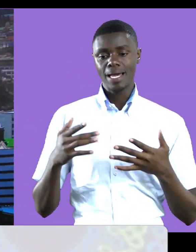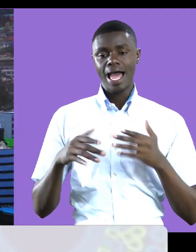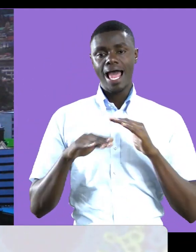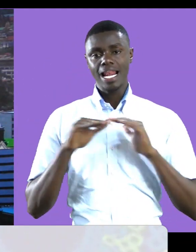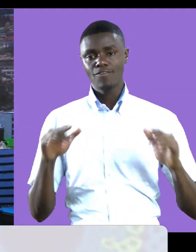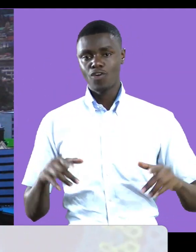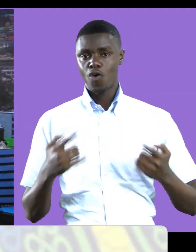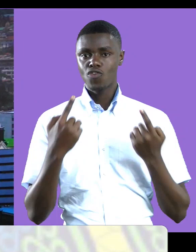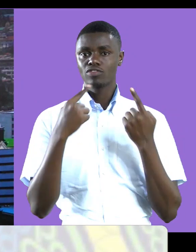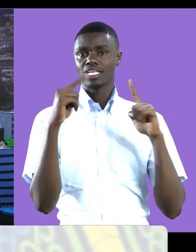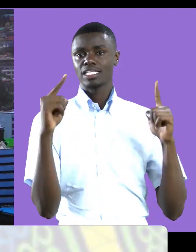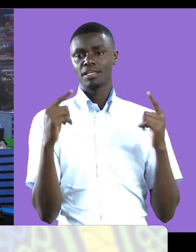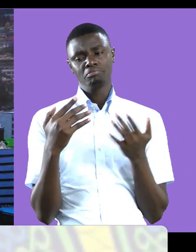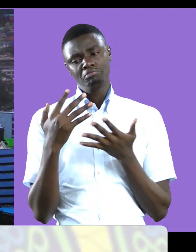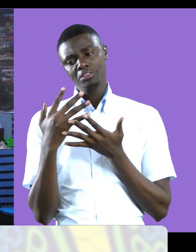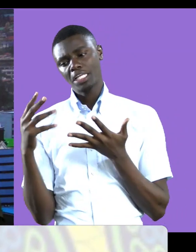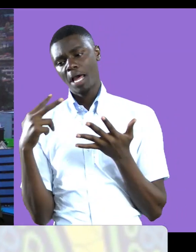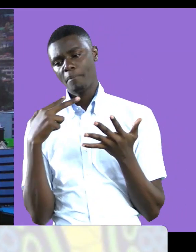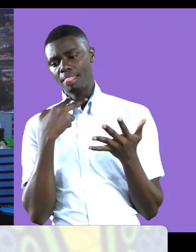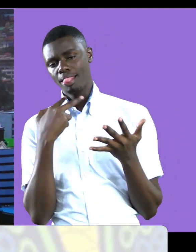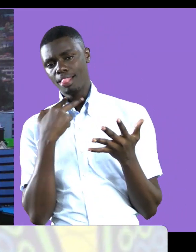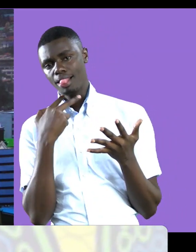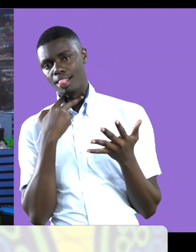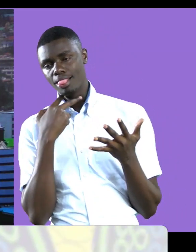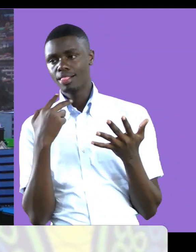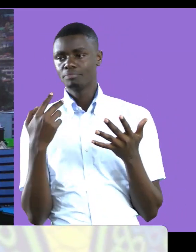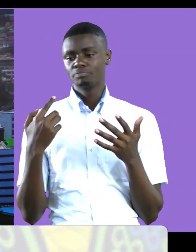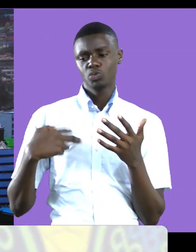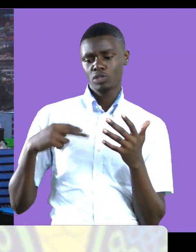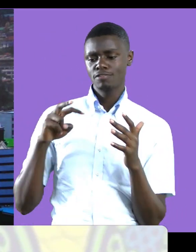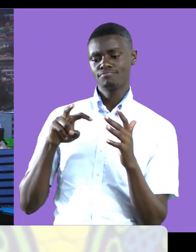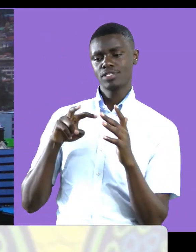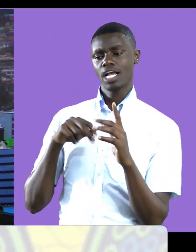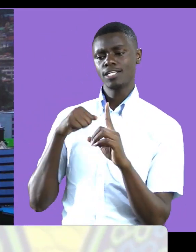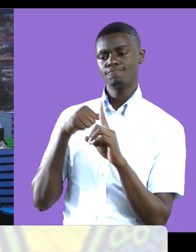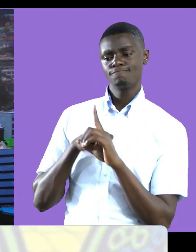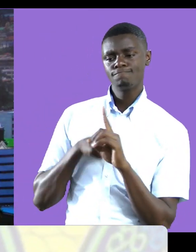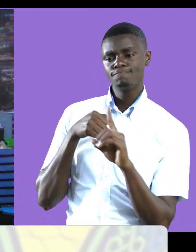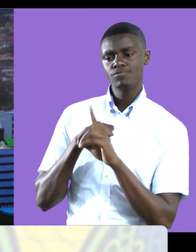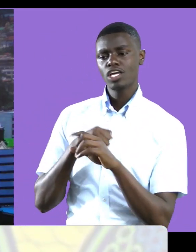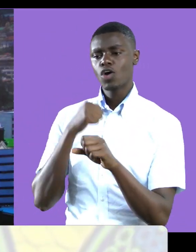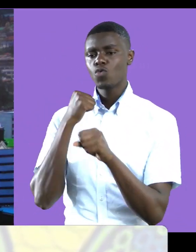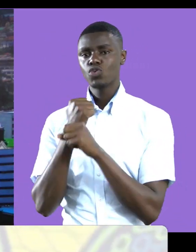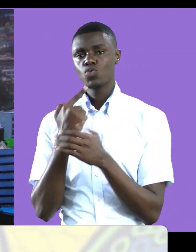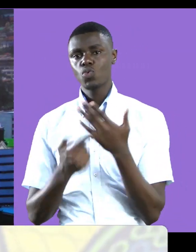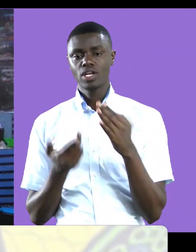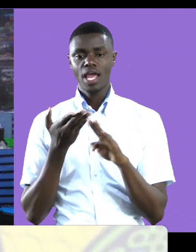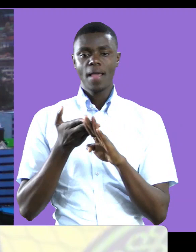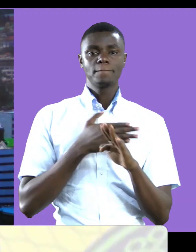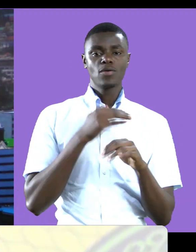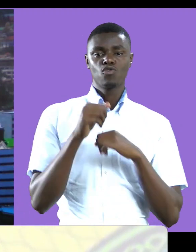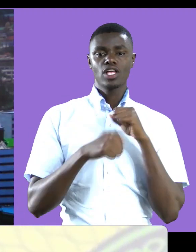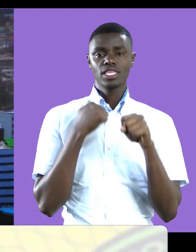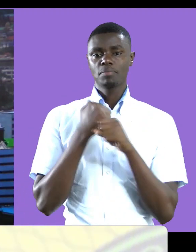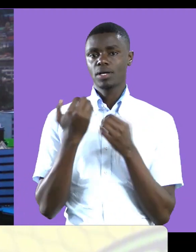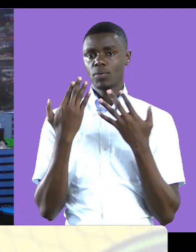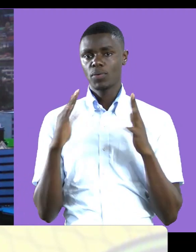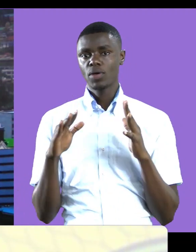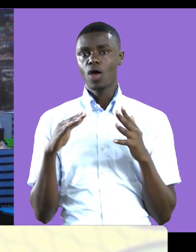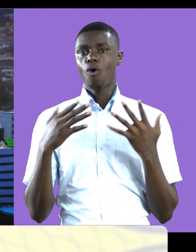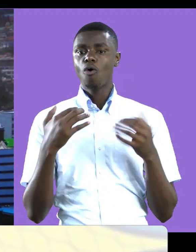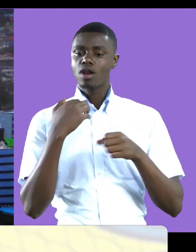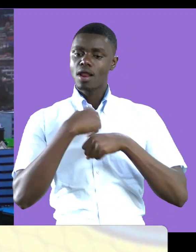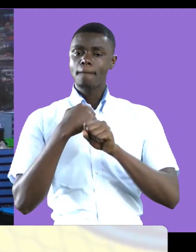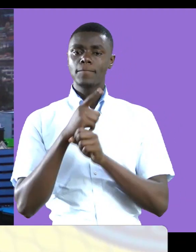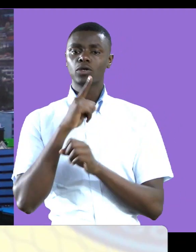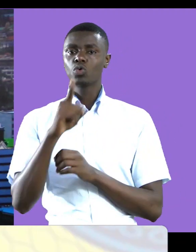Zenye zimekwama kidogo bado ndo tunaangalia. Tutafanya aje before mwaka ishe. Ama how do we make sure we don't push